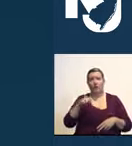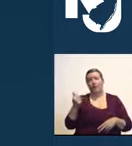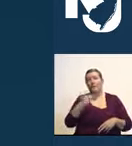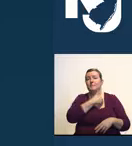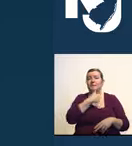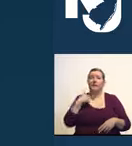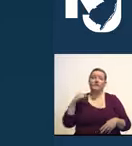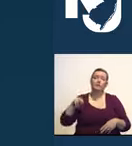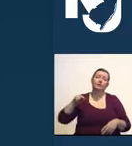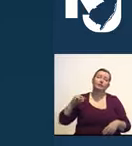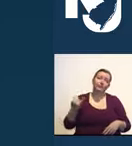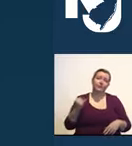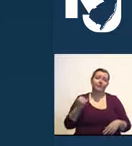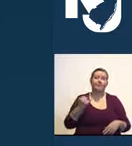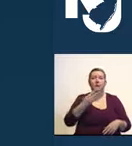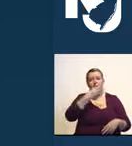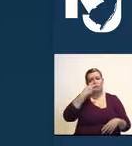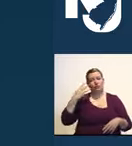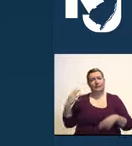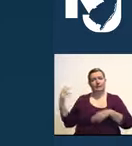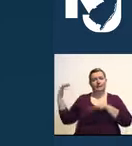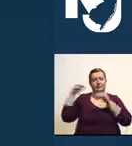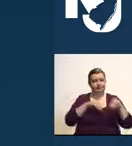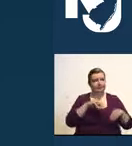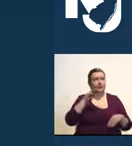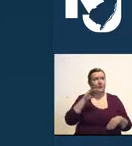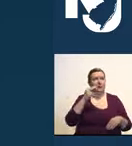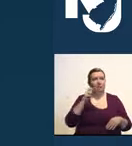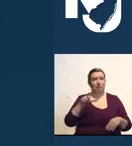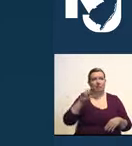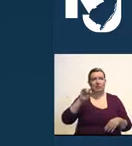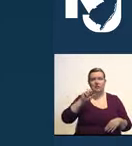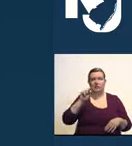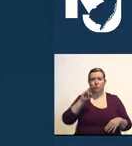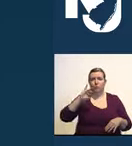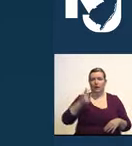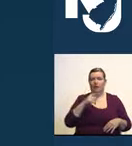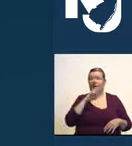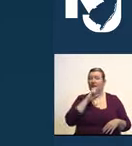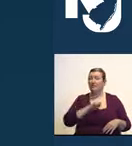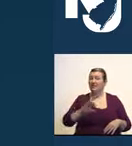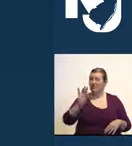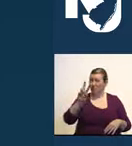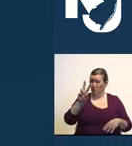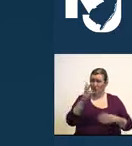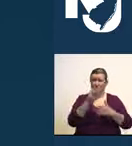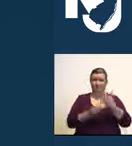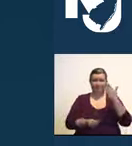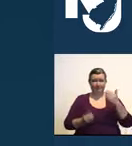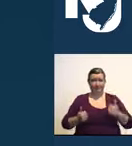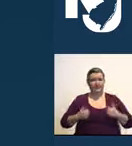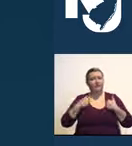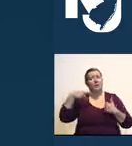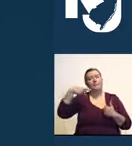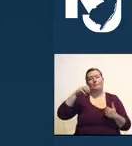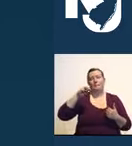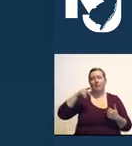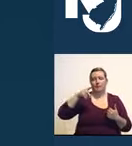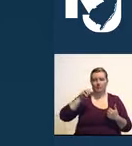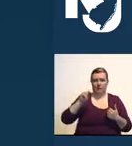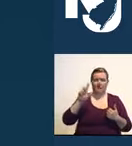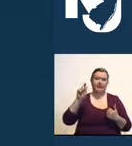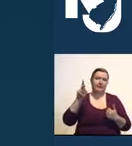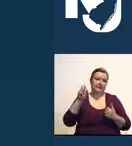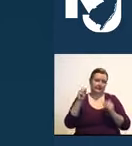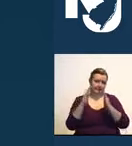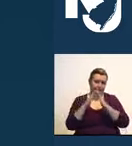immigrant community, Miguel Zuniga. He was 92 years old and had called Pompton Lakes home. He had lived most of